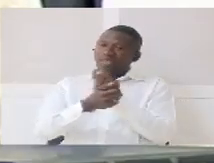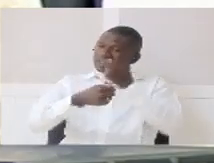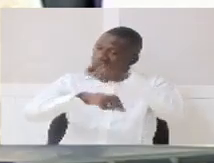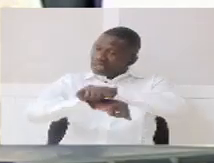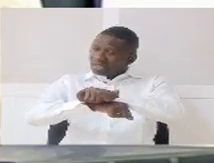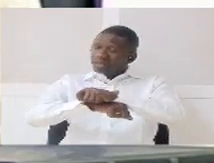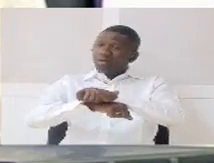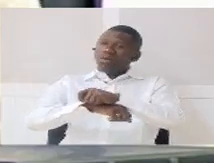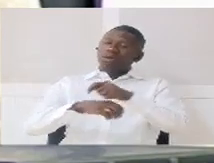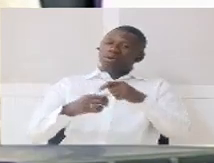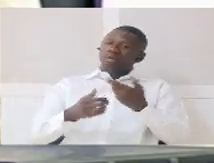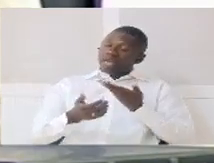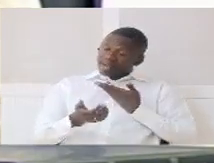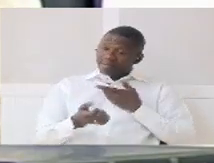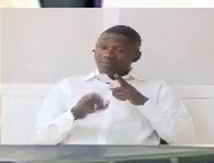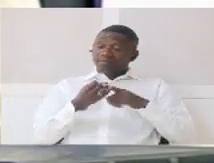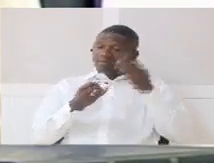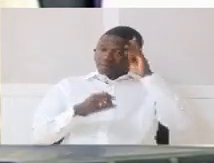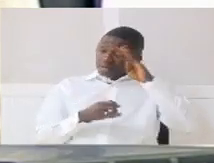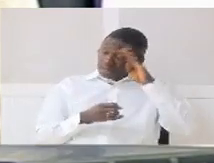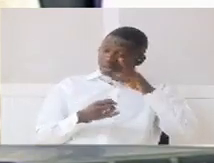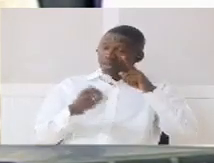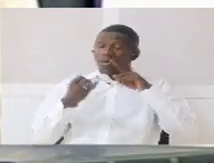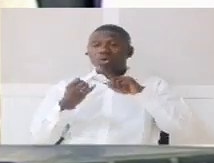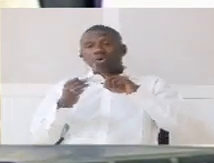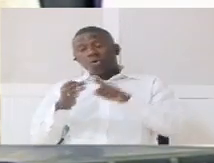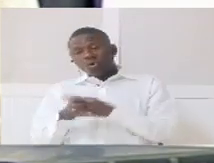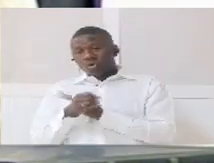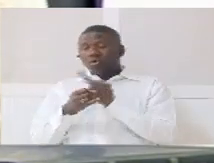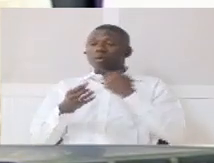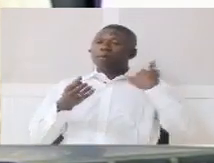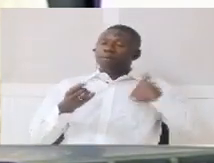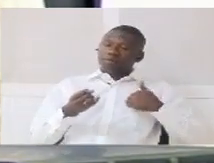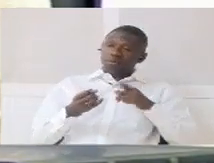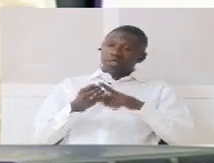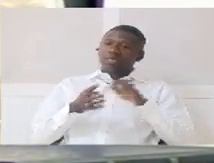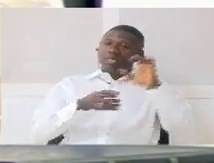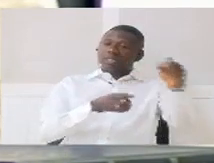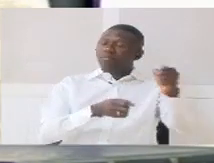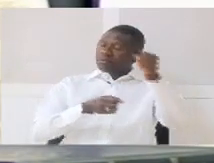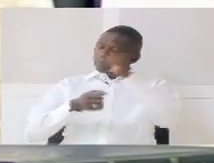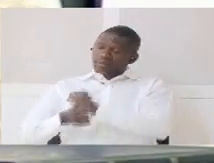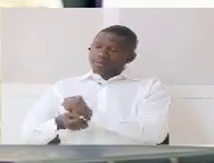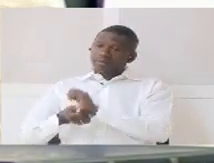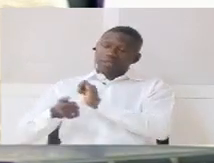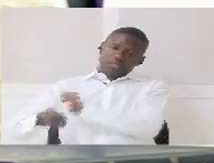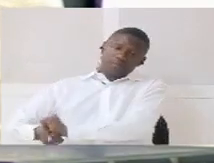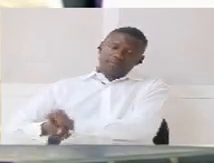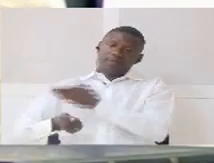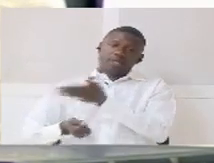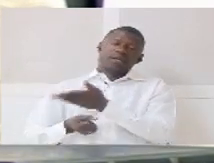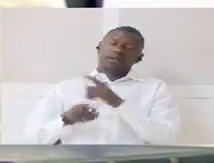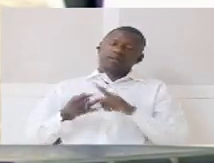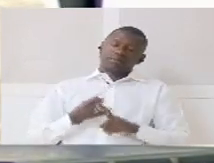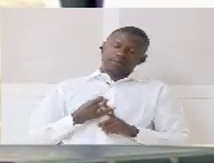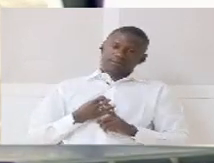A kawolu male ban fodung mene alonko e ye mutaye natije no abuka ke pardon okay fenko